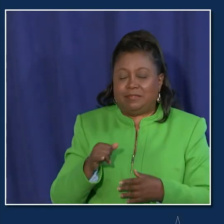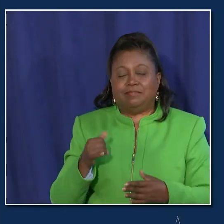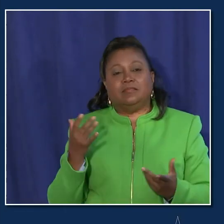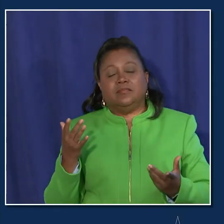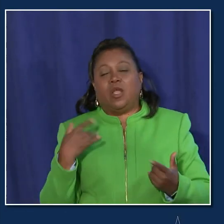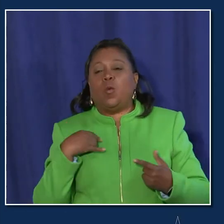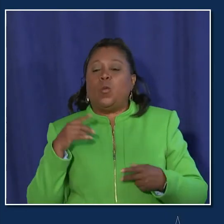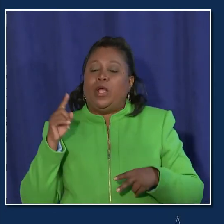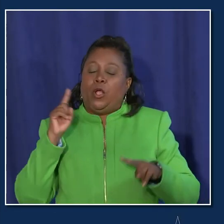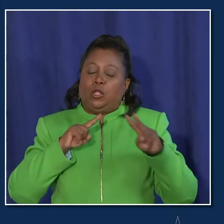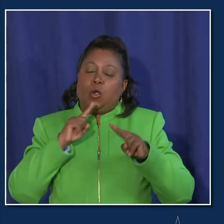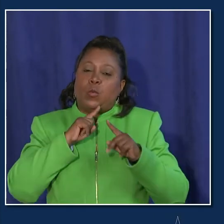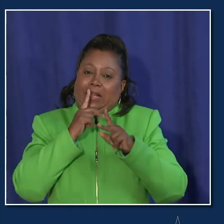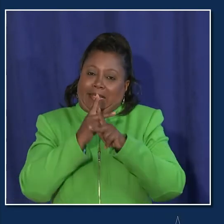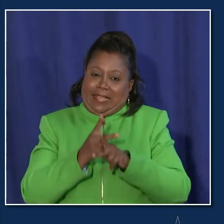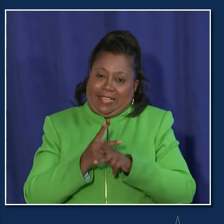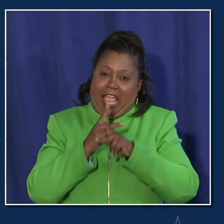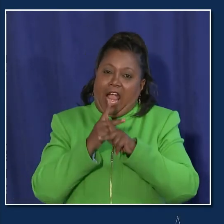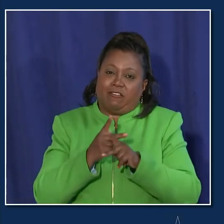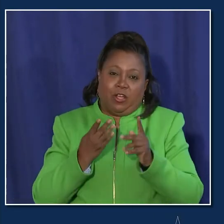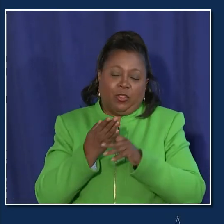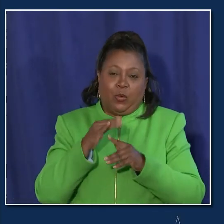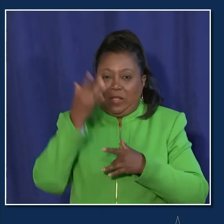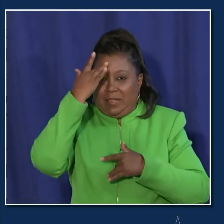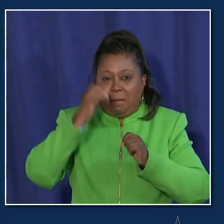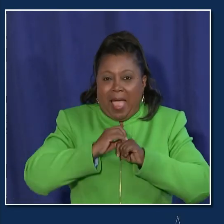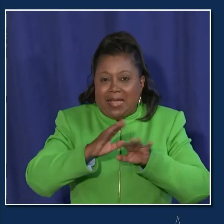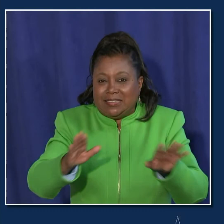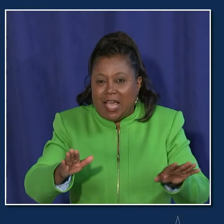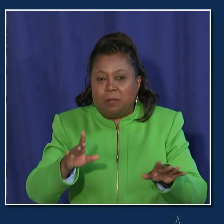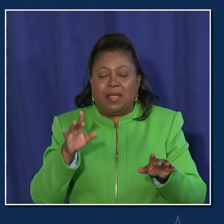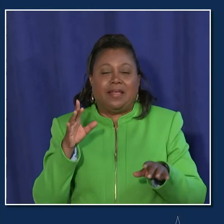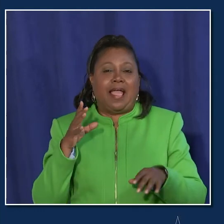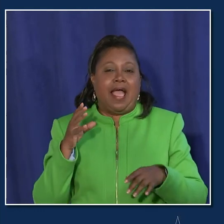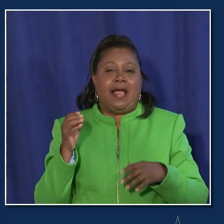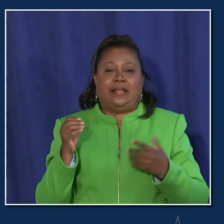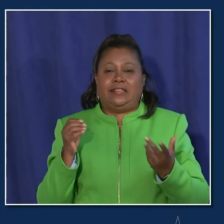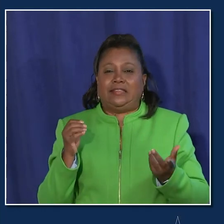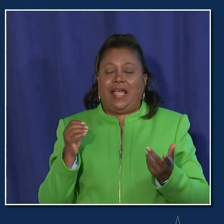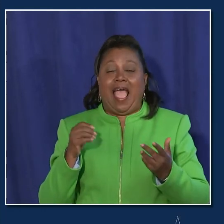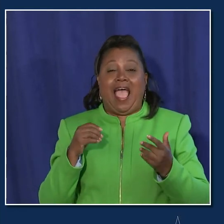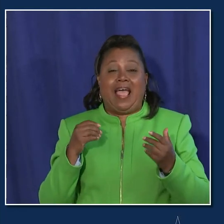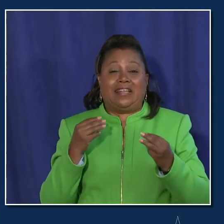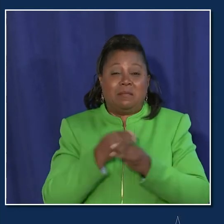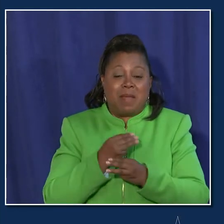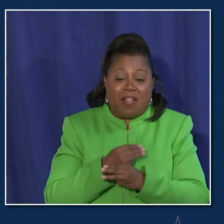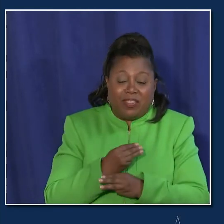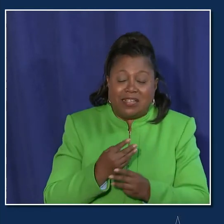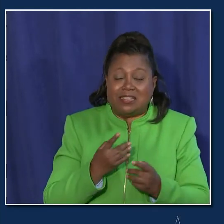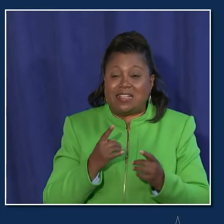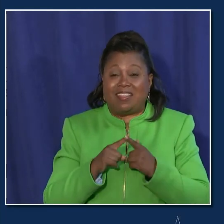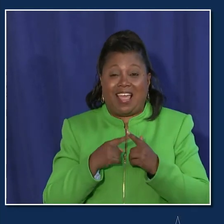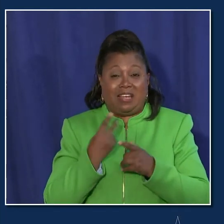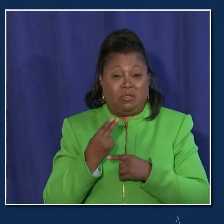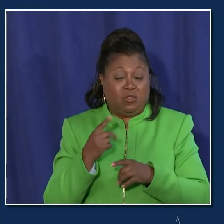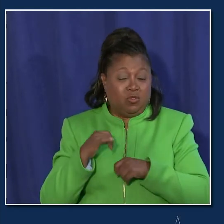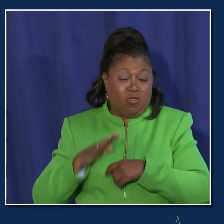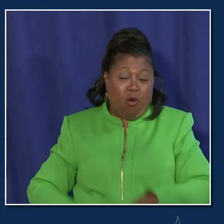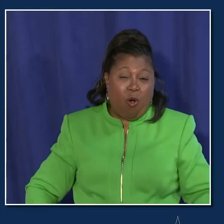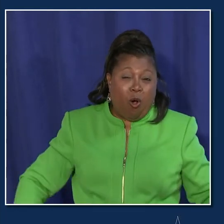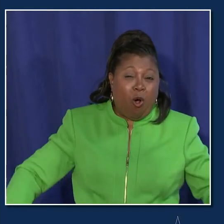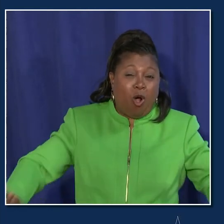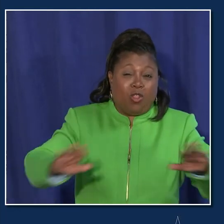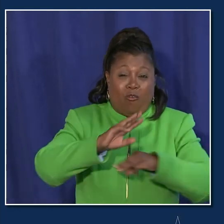Well, we've looked very carefully throughout the pandemic at methodologies that have been used all across